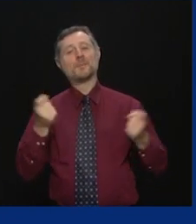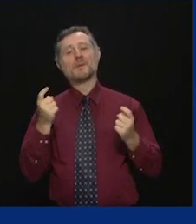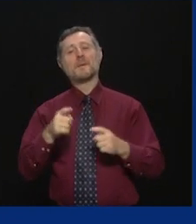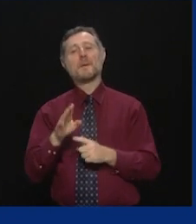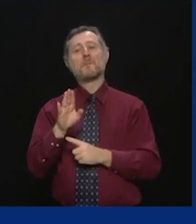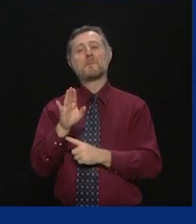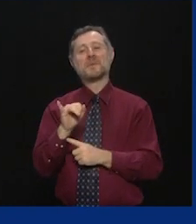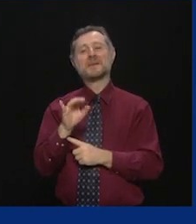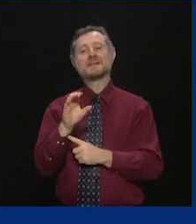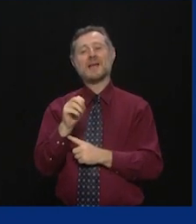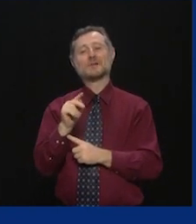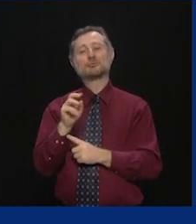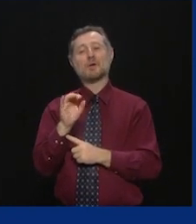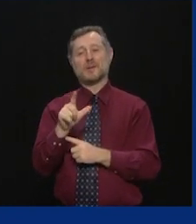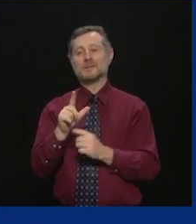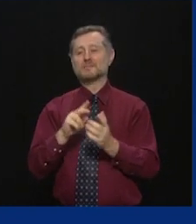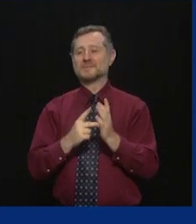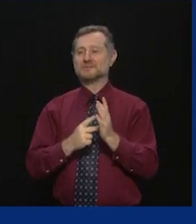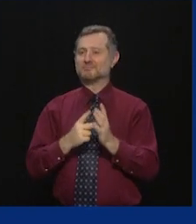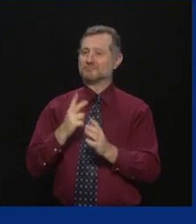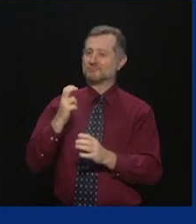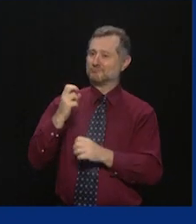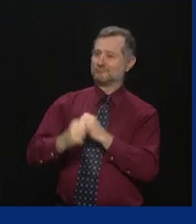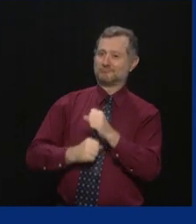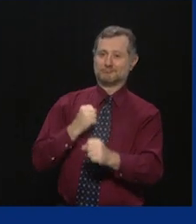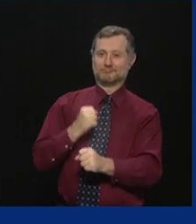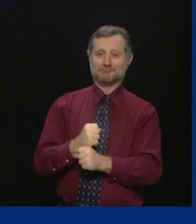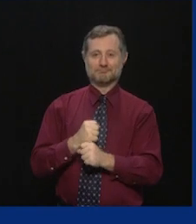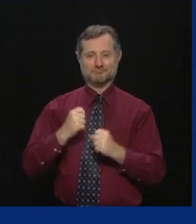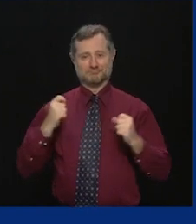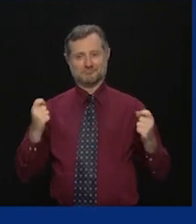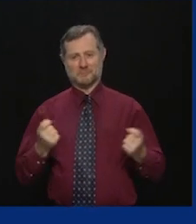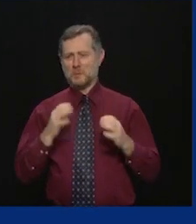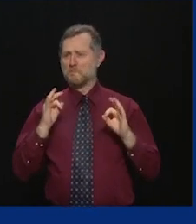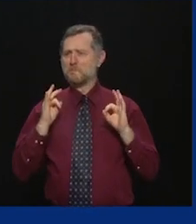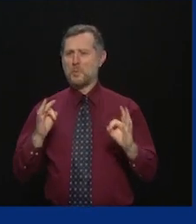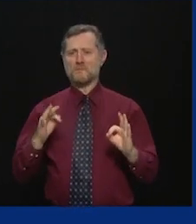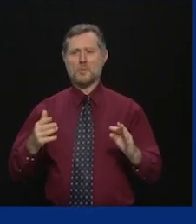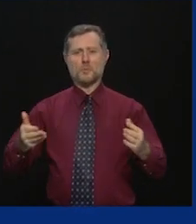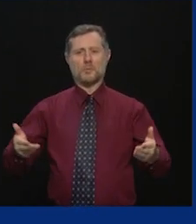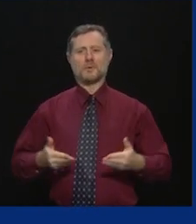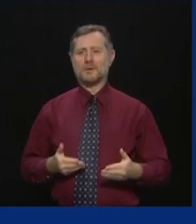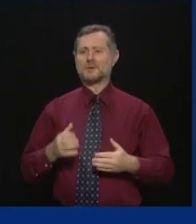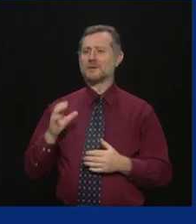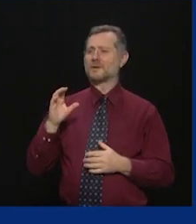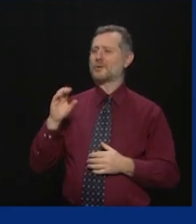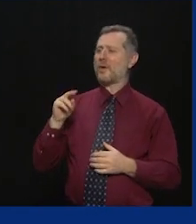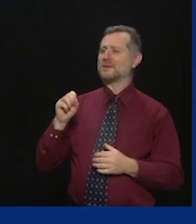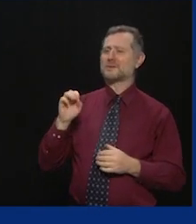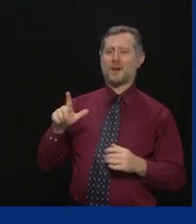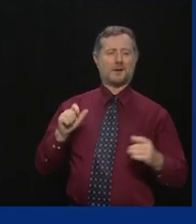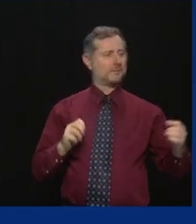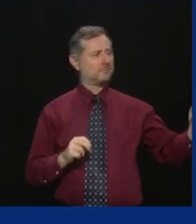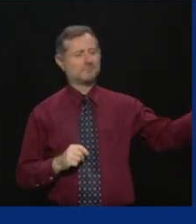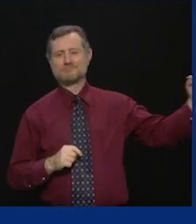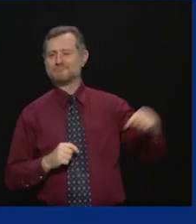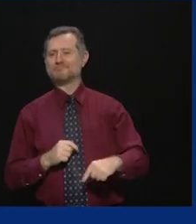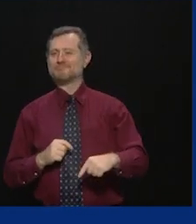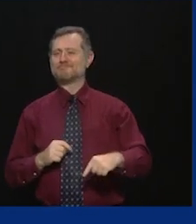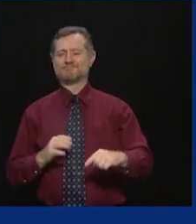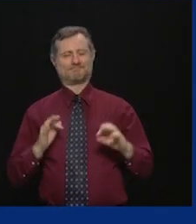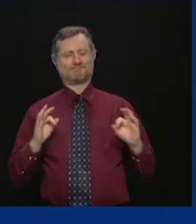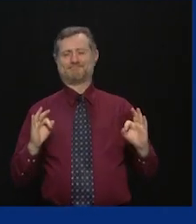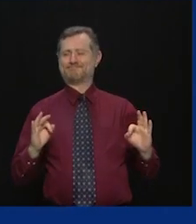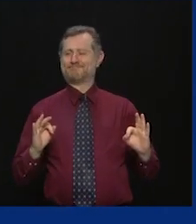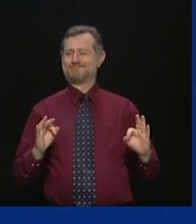200 years by welcoming Constellation Brands as the latest in a long line of innovation companies forming the